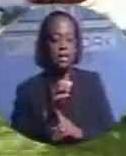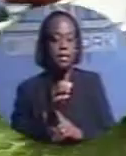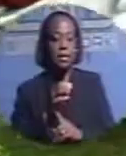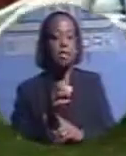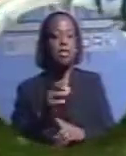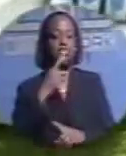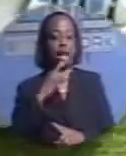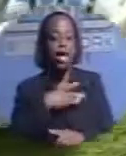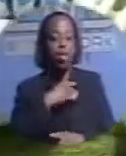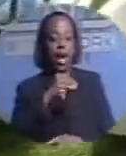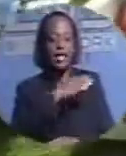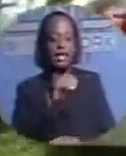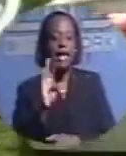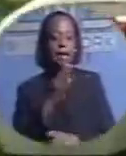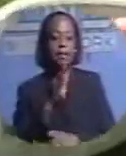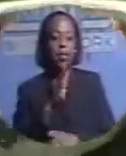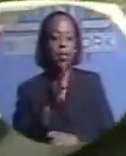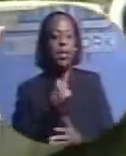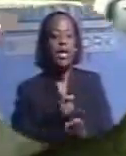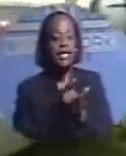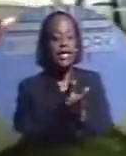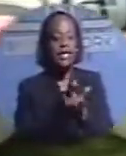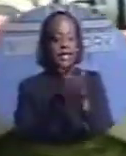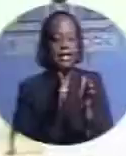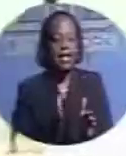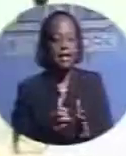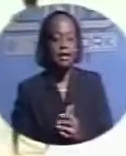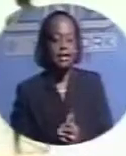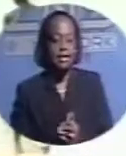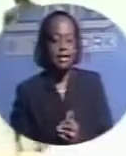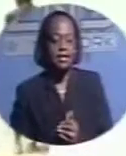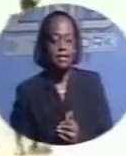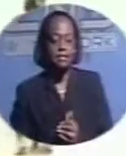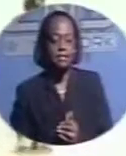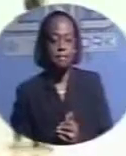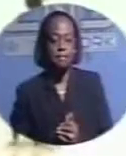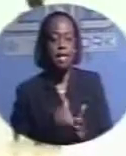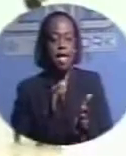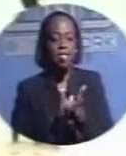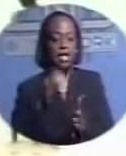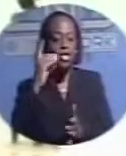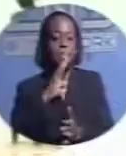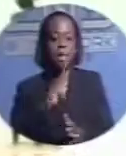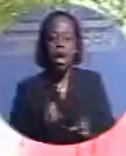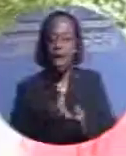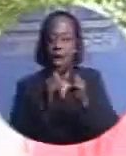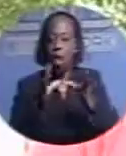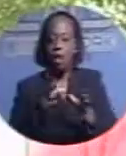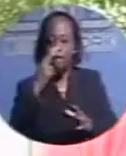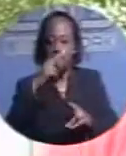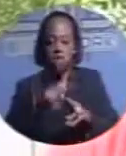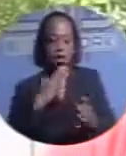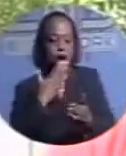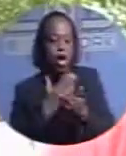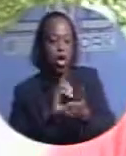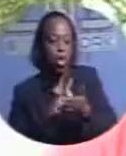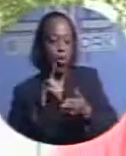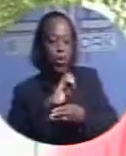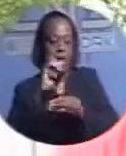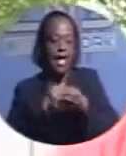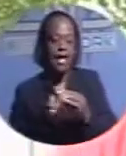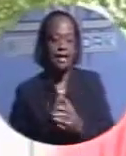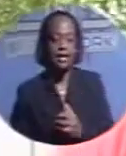red, white, and blue sailors, dependent upon their ages. It should be a lot of fun, a great weekend. The Harbor Island Sailing Club